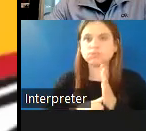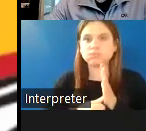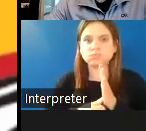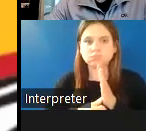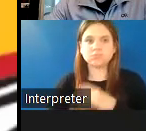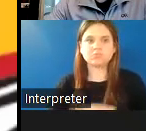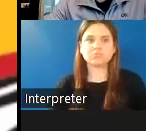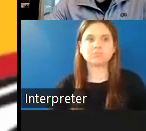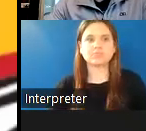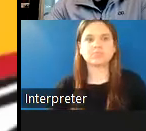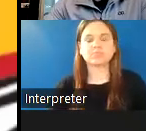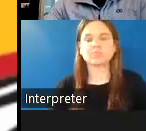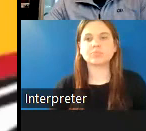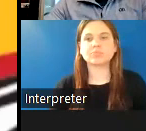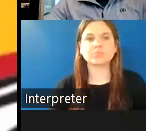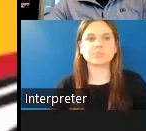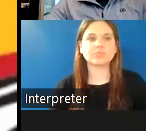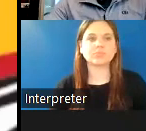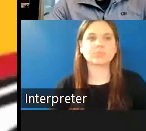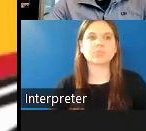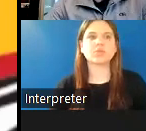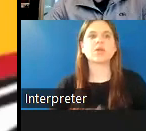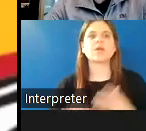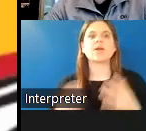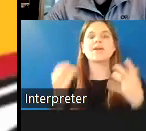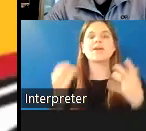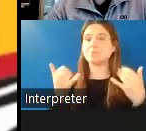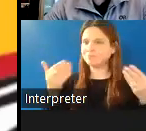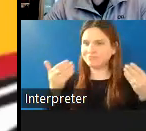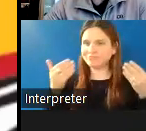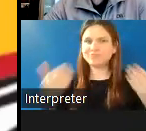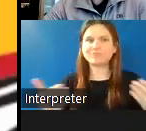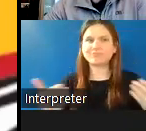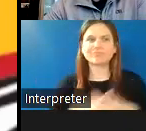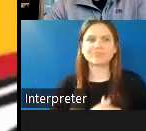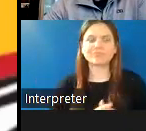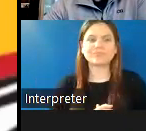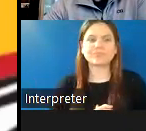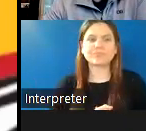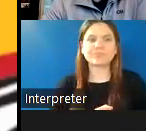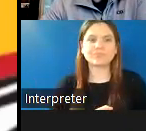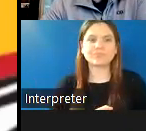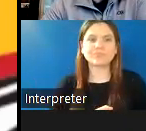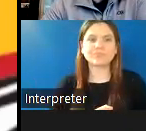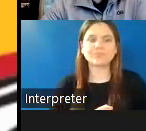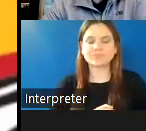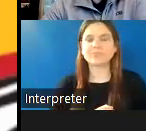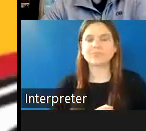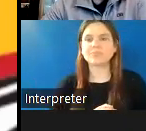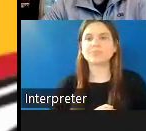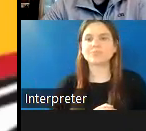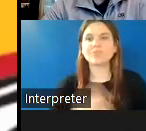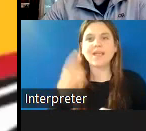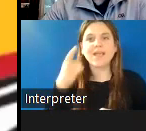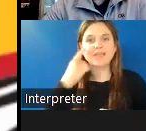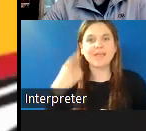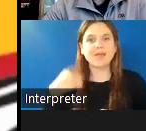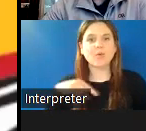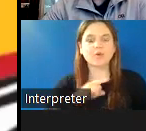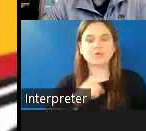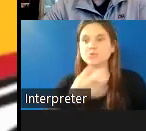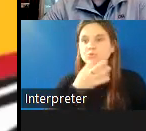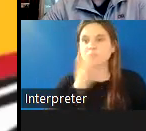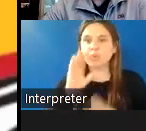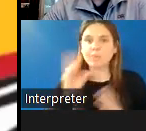Oops. So moving forward, we are actually, I think, pretty close to signing a Tribal